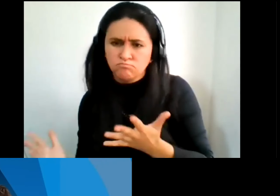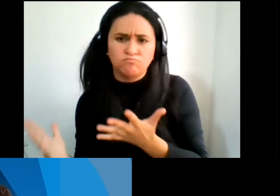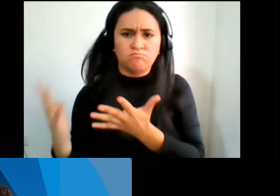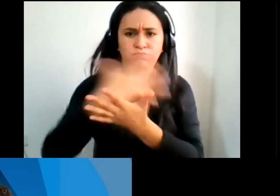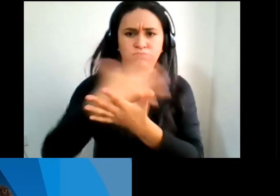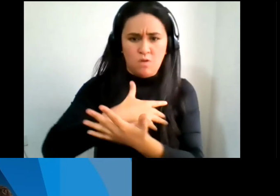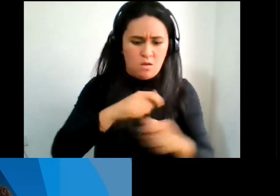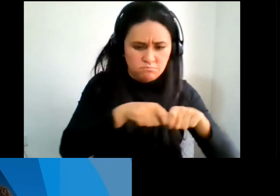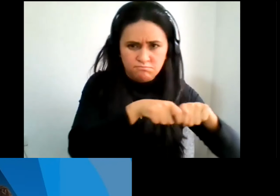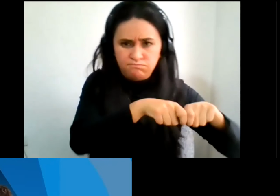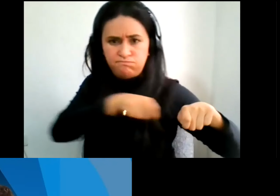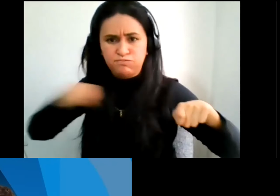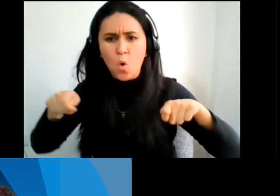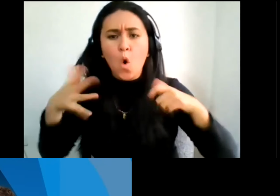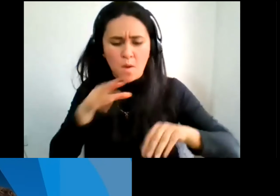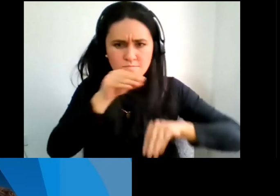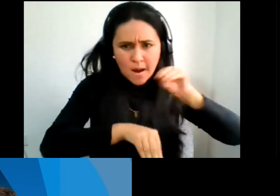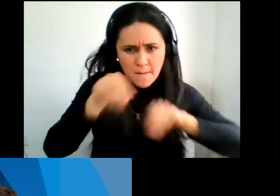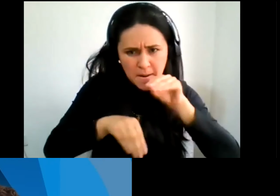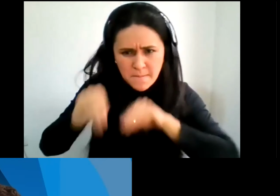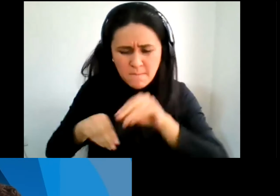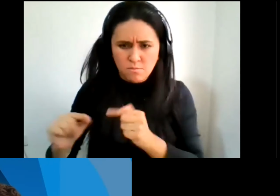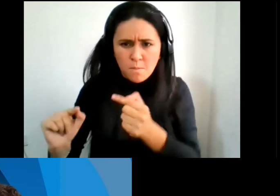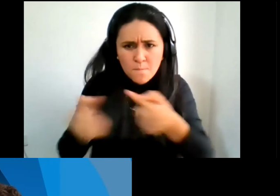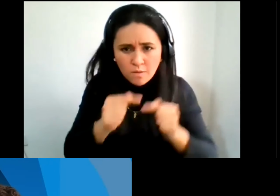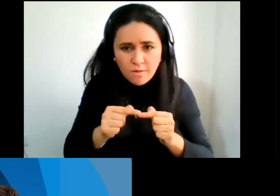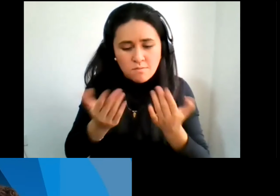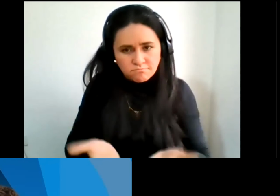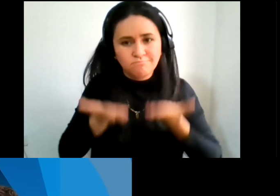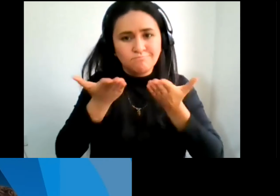the different stages of the policy formulation